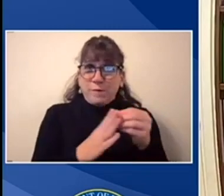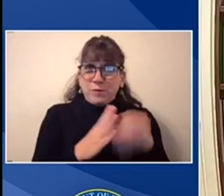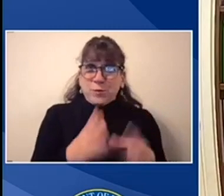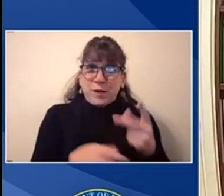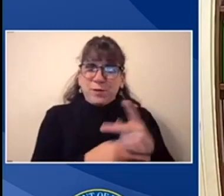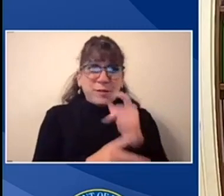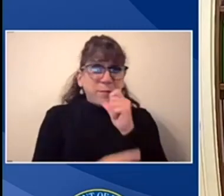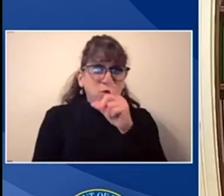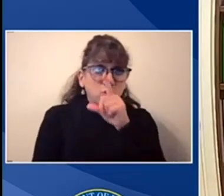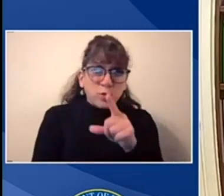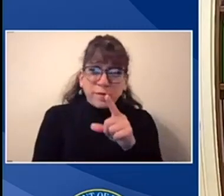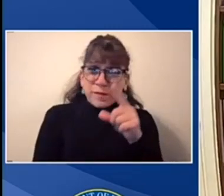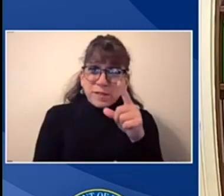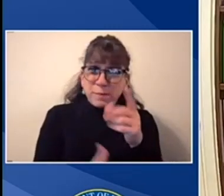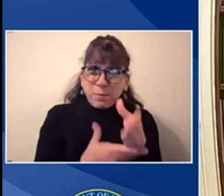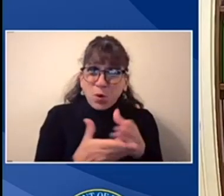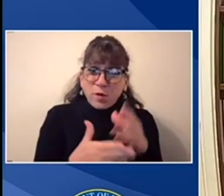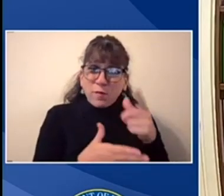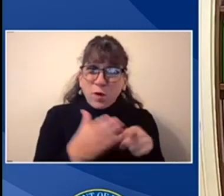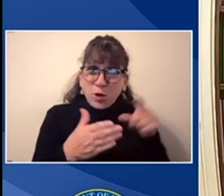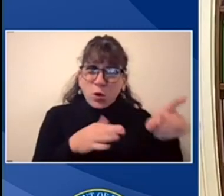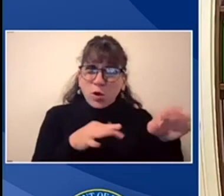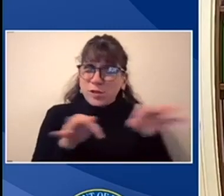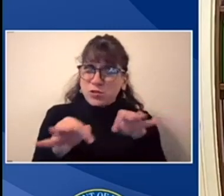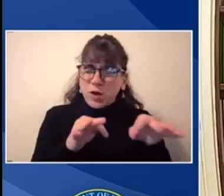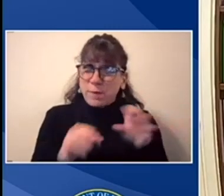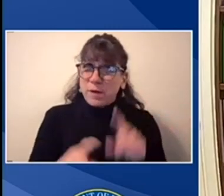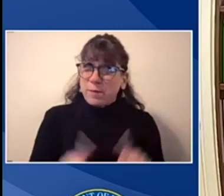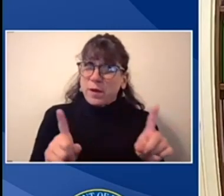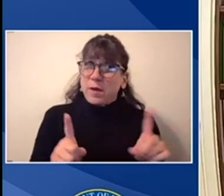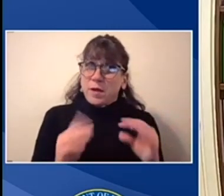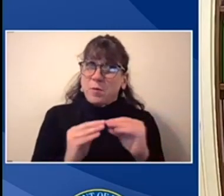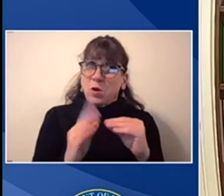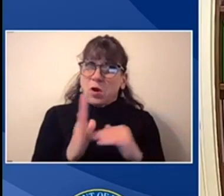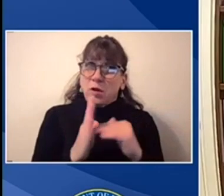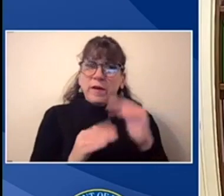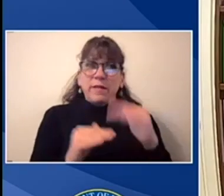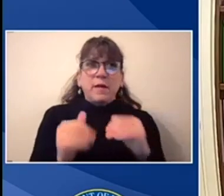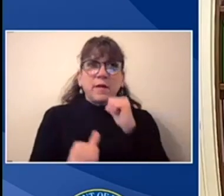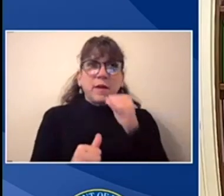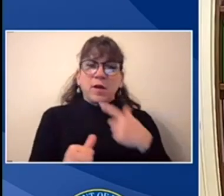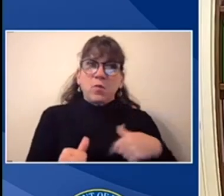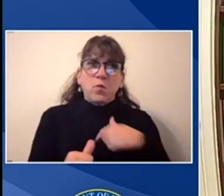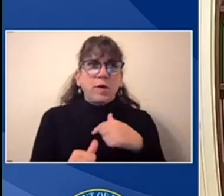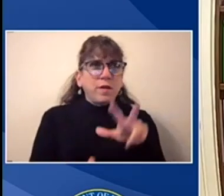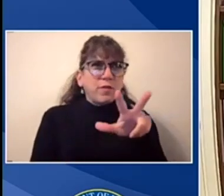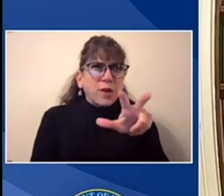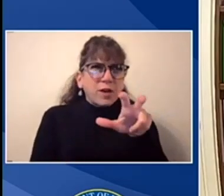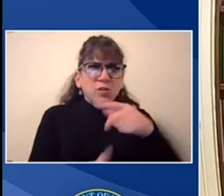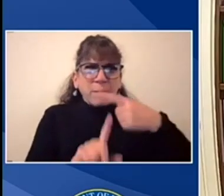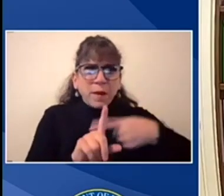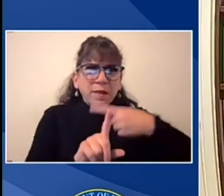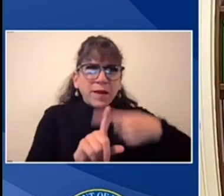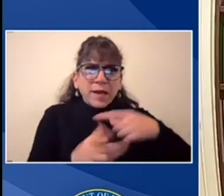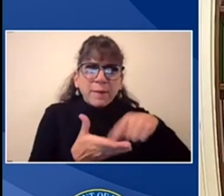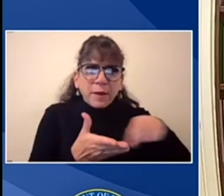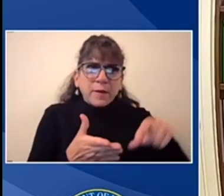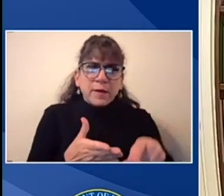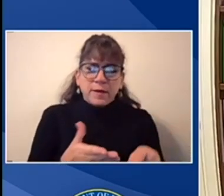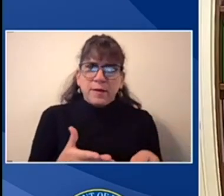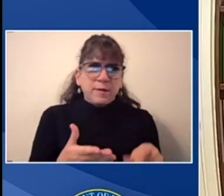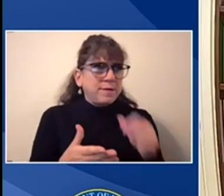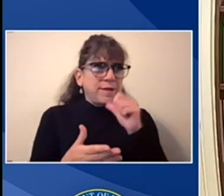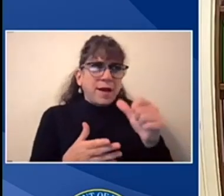if that's part of what you guys are describing, but more often than not, we're finding 300 months of payments and you still haven't started to take a